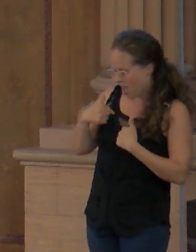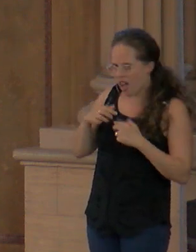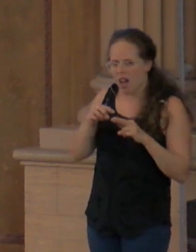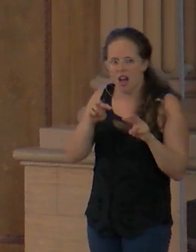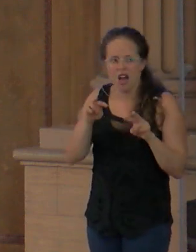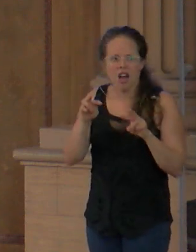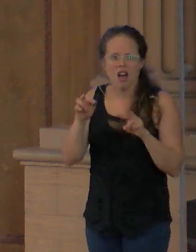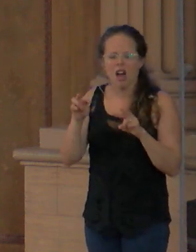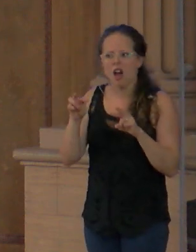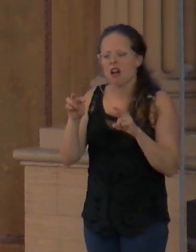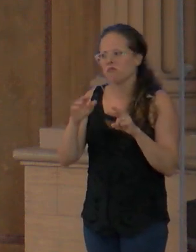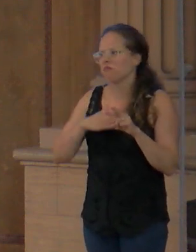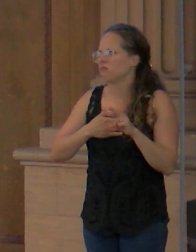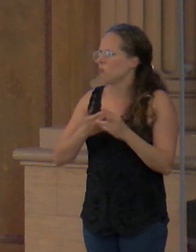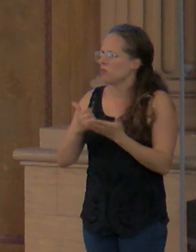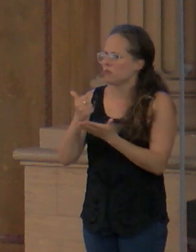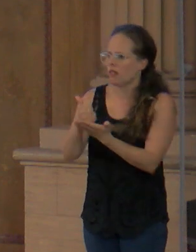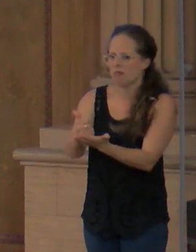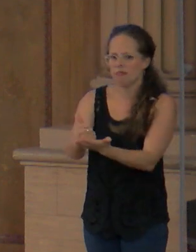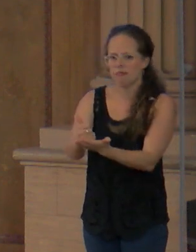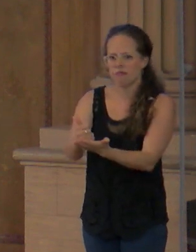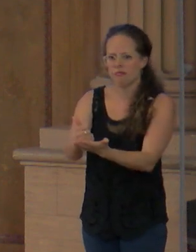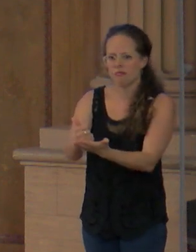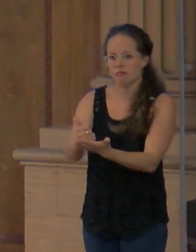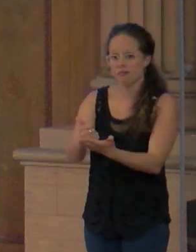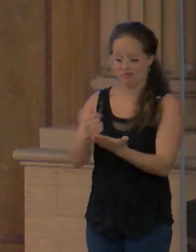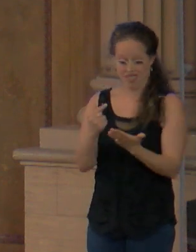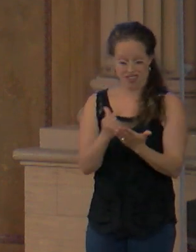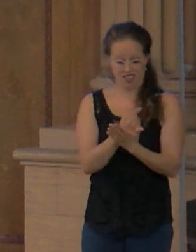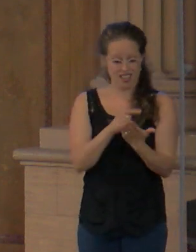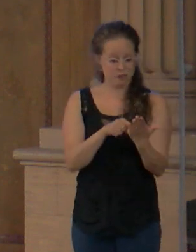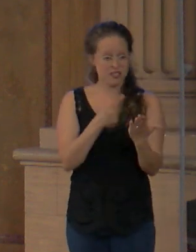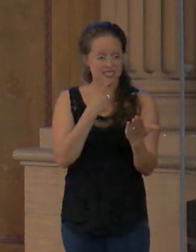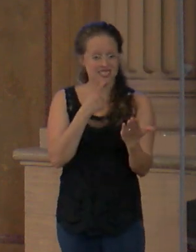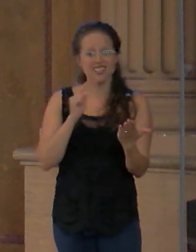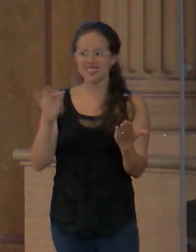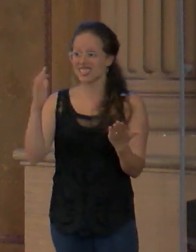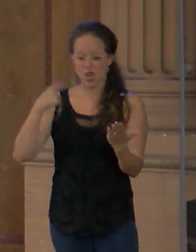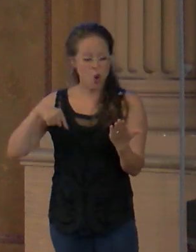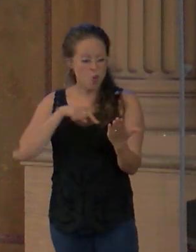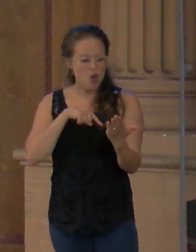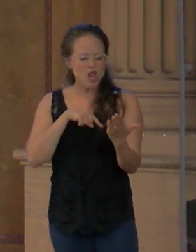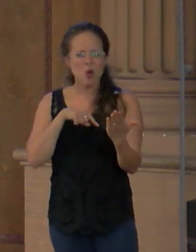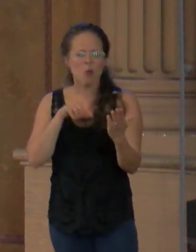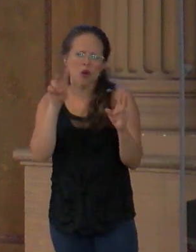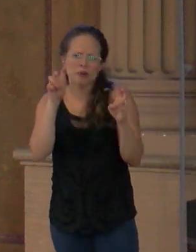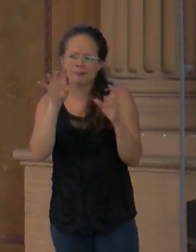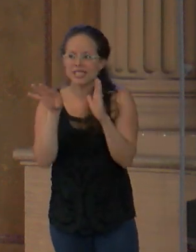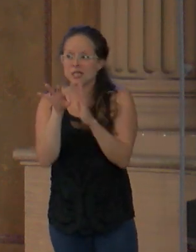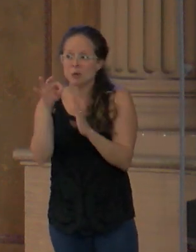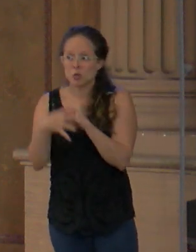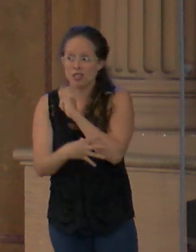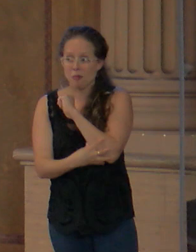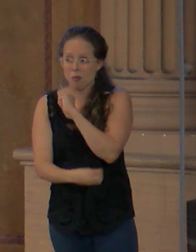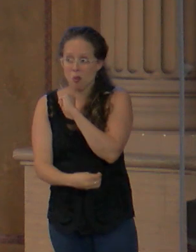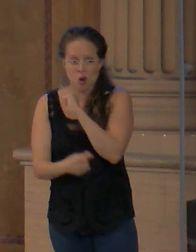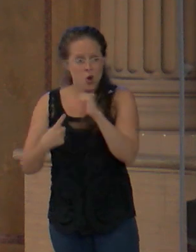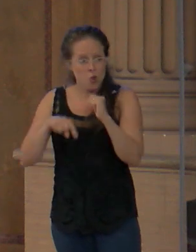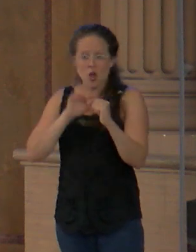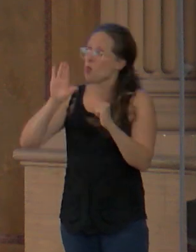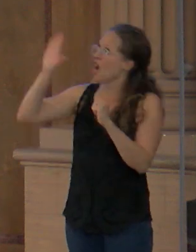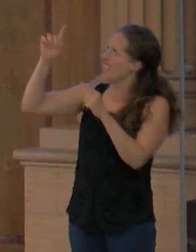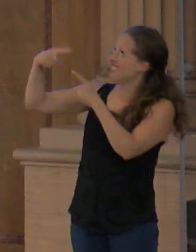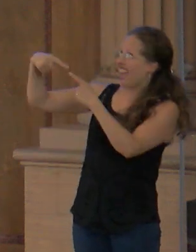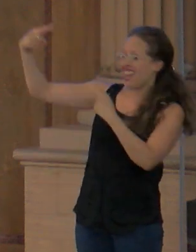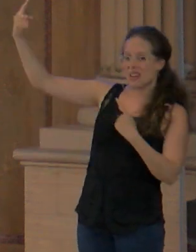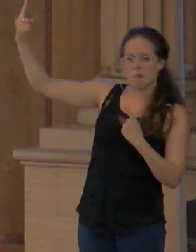In the gospel, we have this message that says that we were spiritually poor. We were the enemies of God. We had nothing